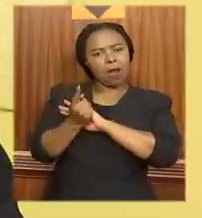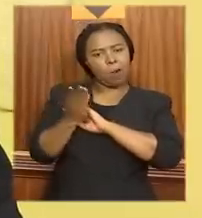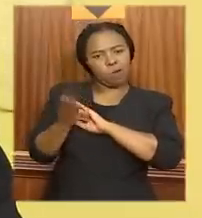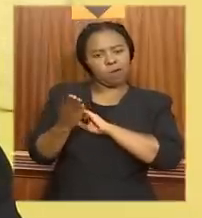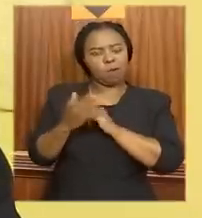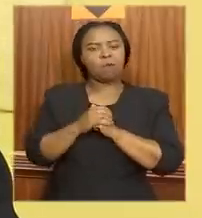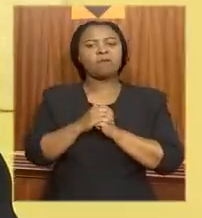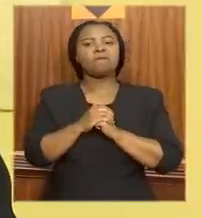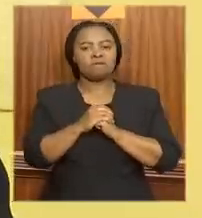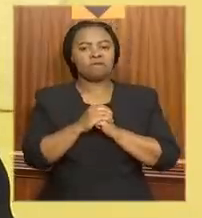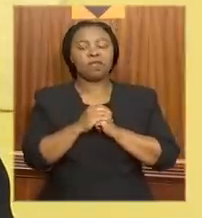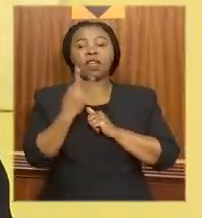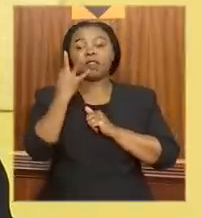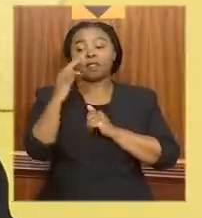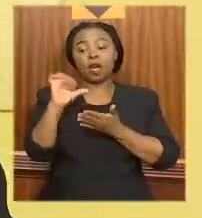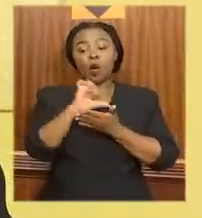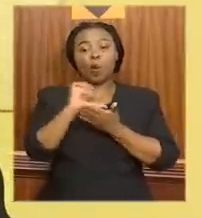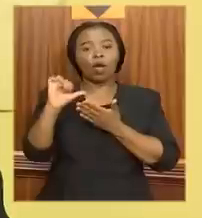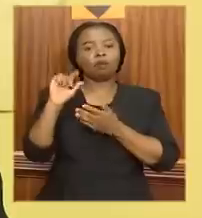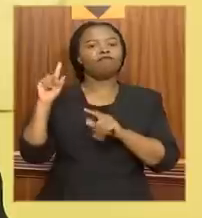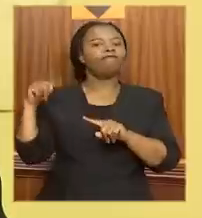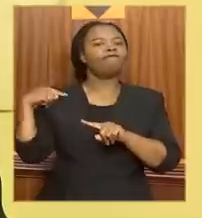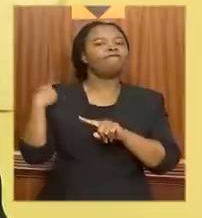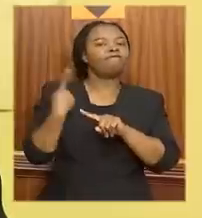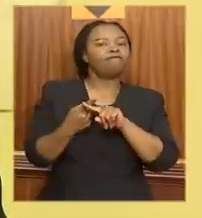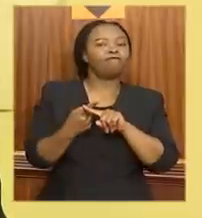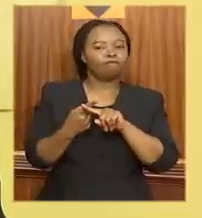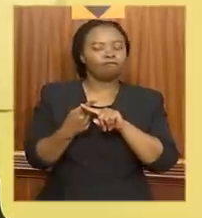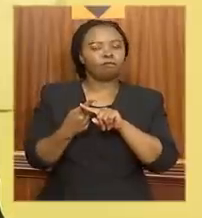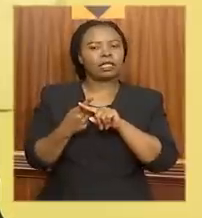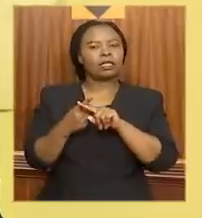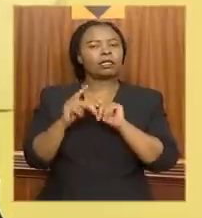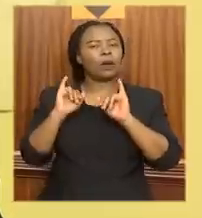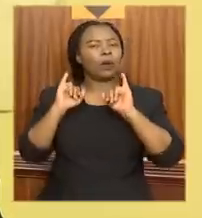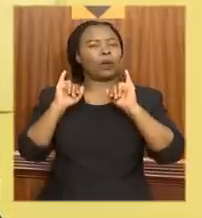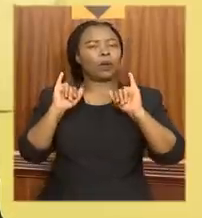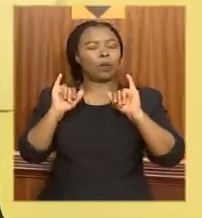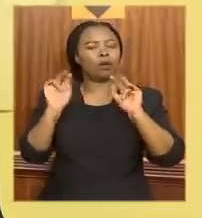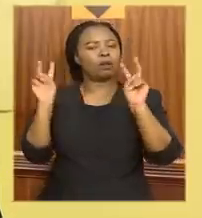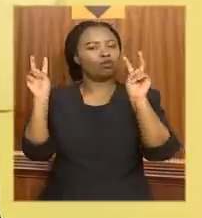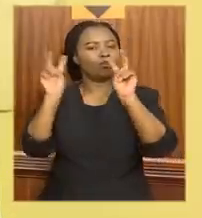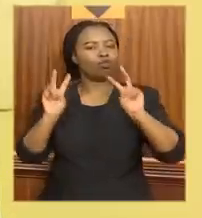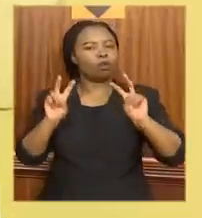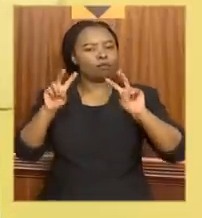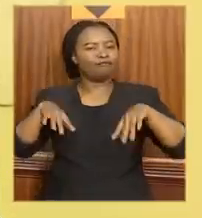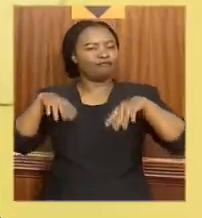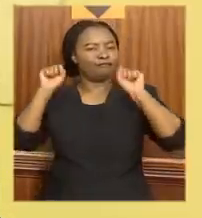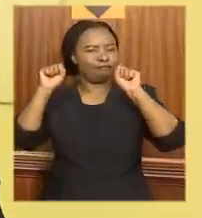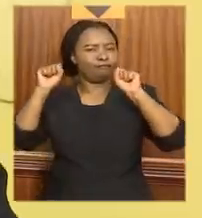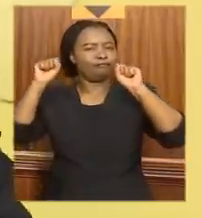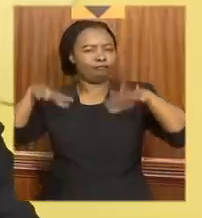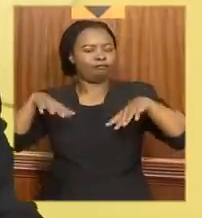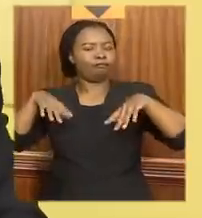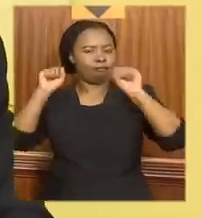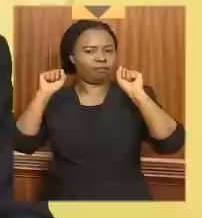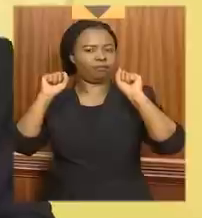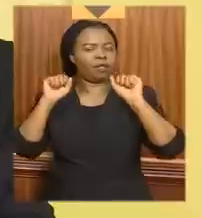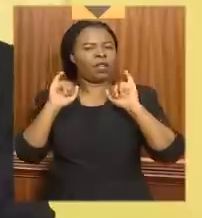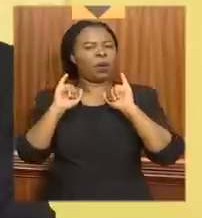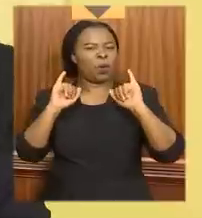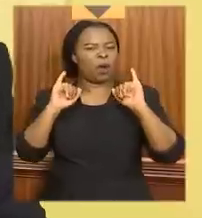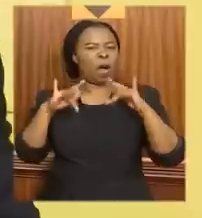During the past 3 weeks, severe load shedding has disrupted all of our